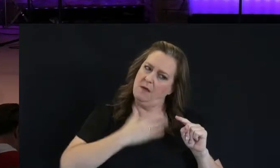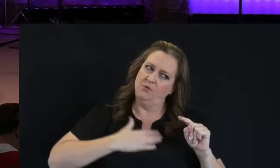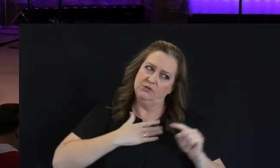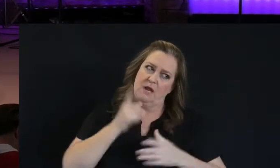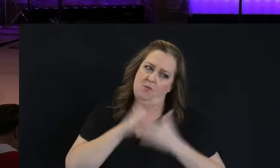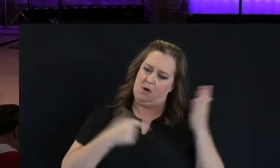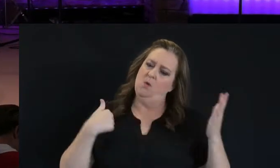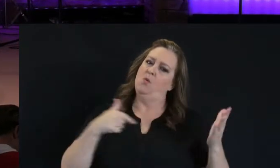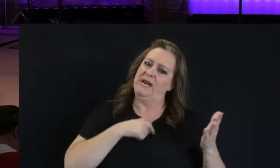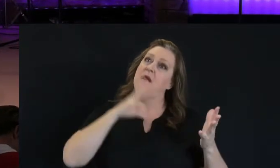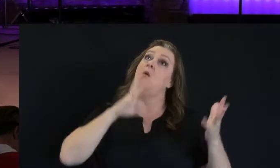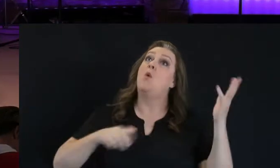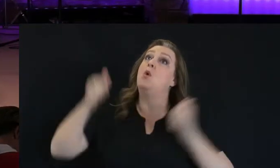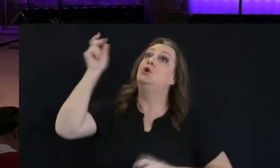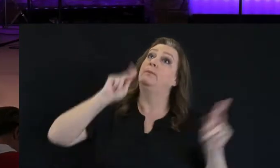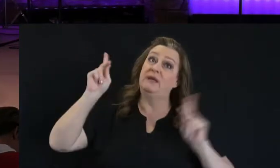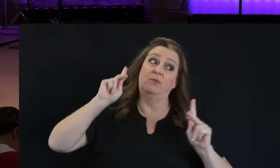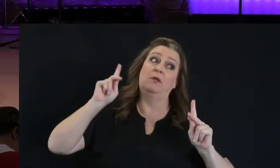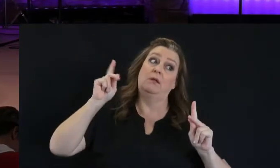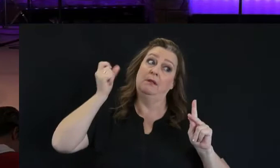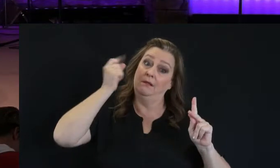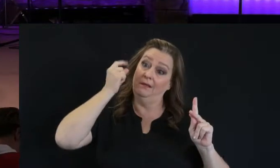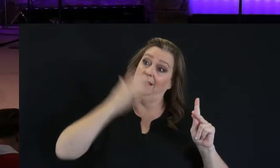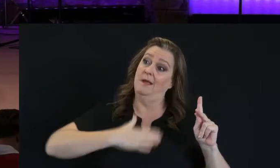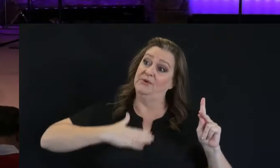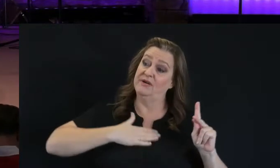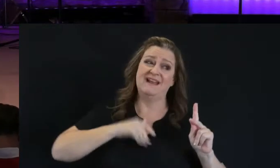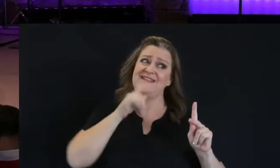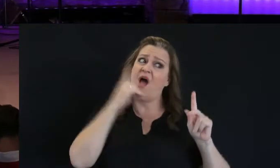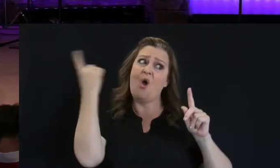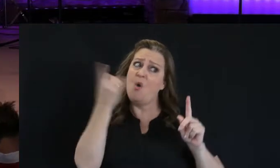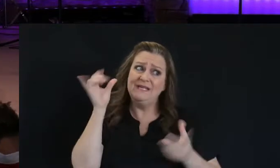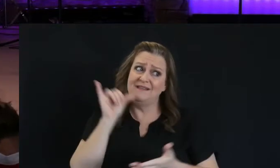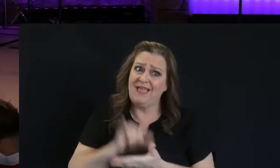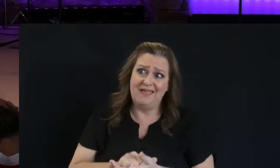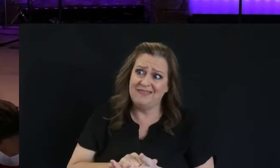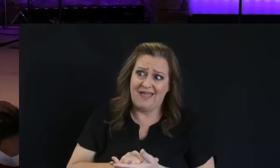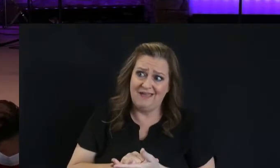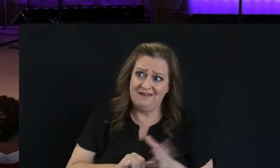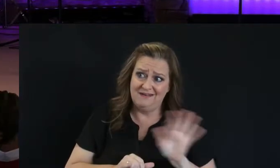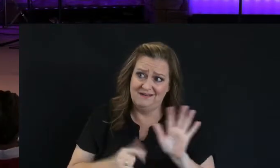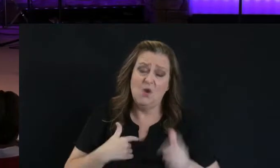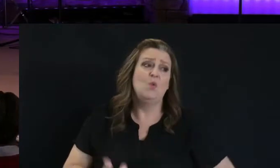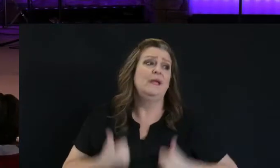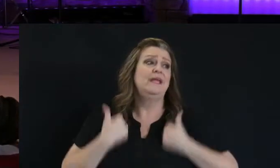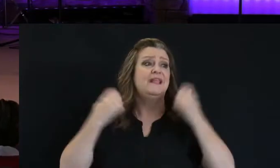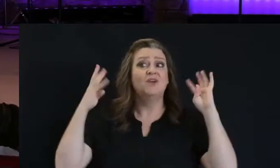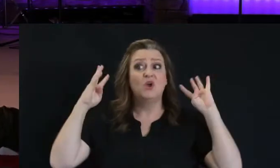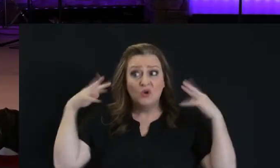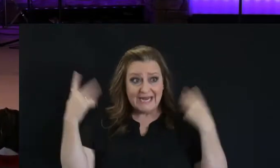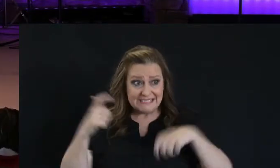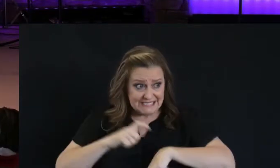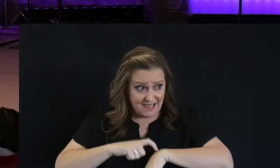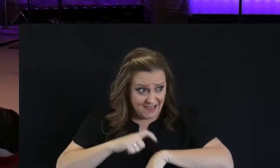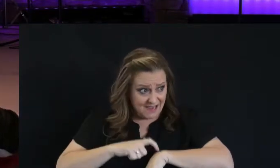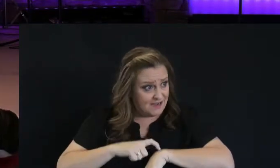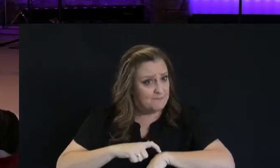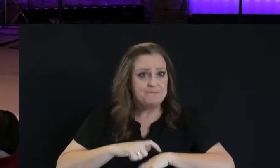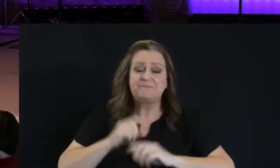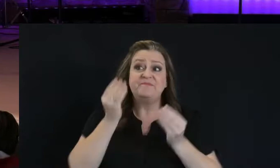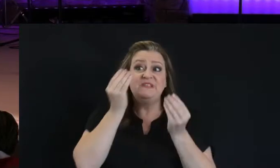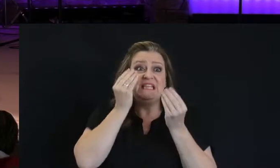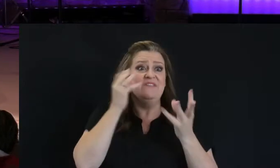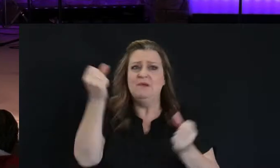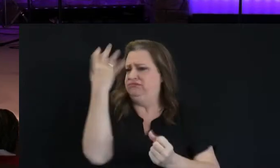what the older people in this congregation can appreciate is it wasn't always like this. We live in a crazy time where information